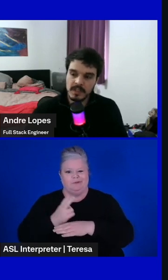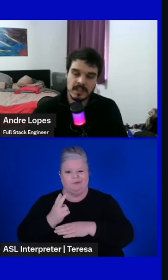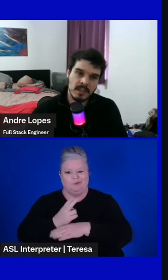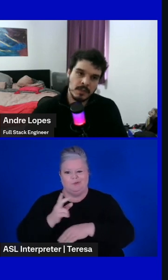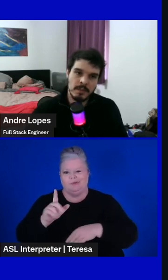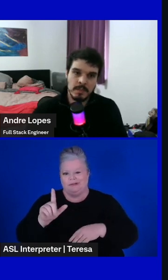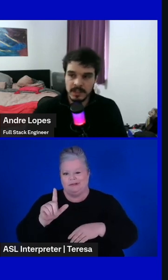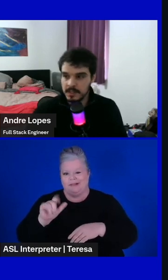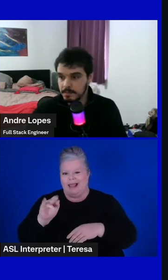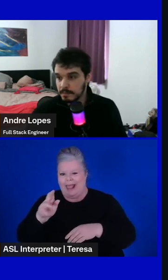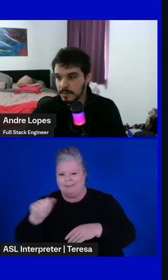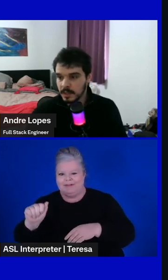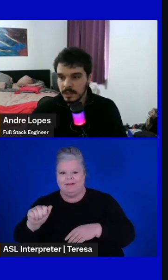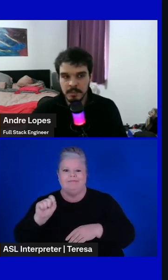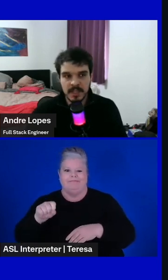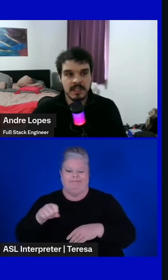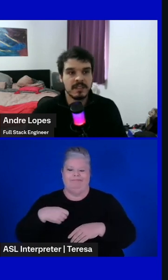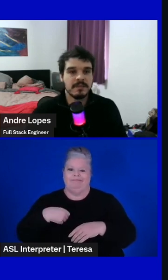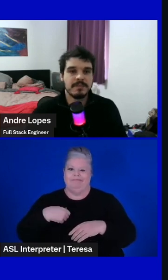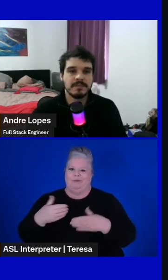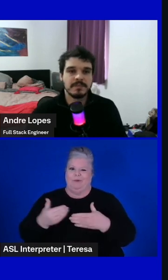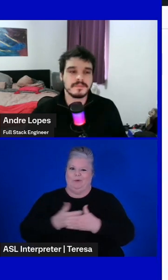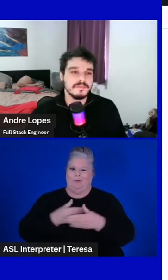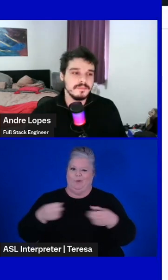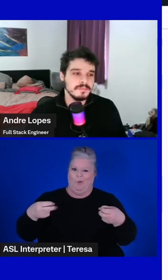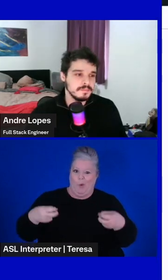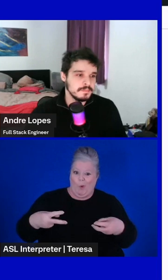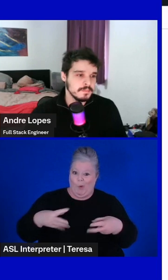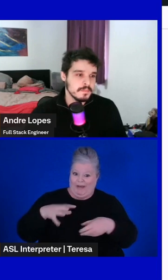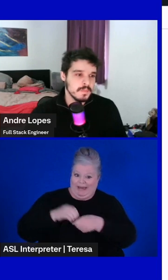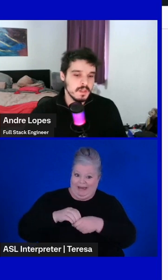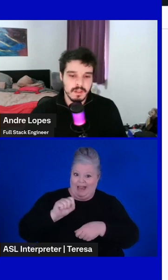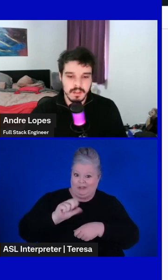new code is in S3, please update it.